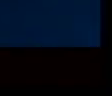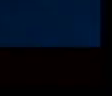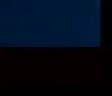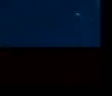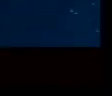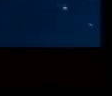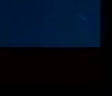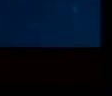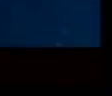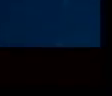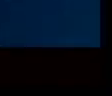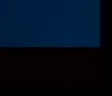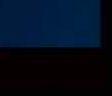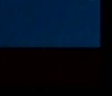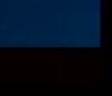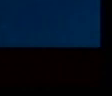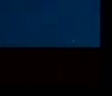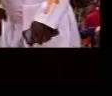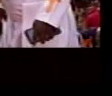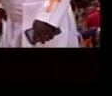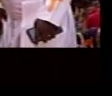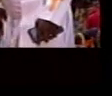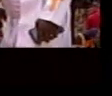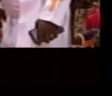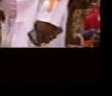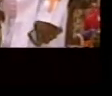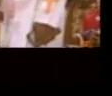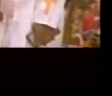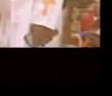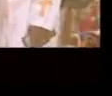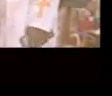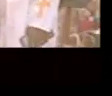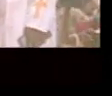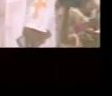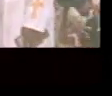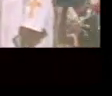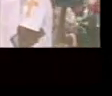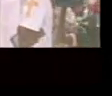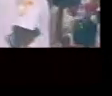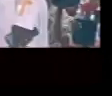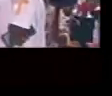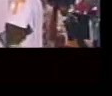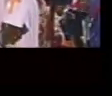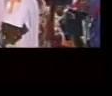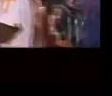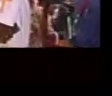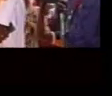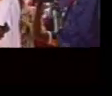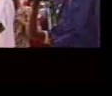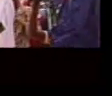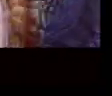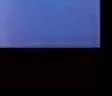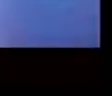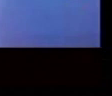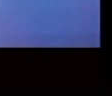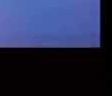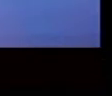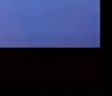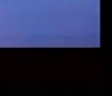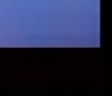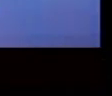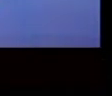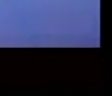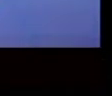man, Kumuyi. He says, whosoever shall call on the name of the Lord shall